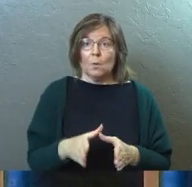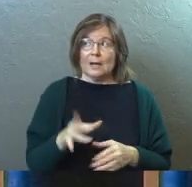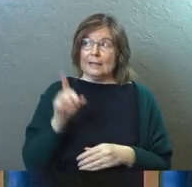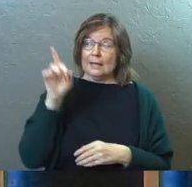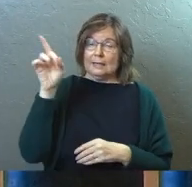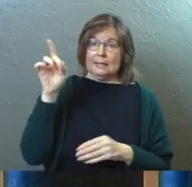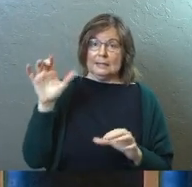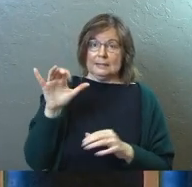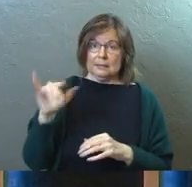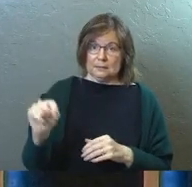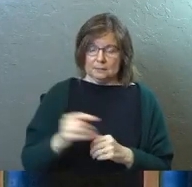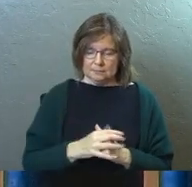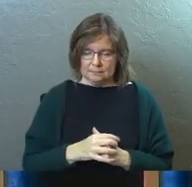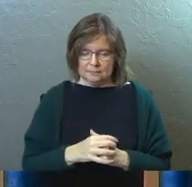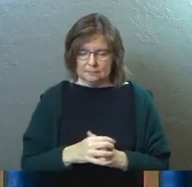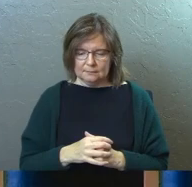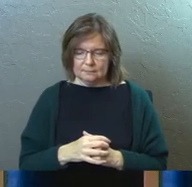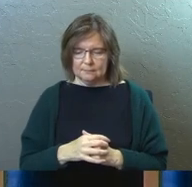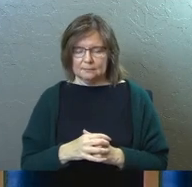that he does it?